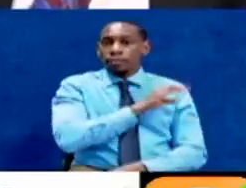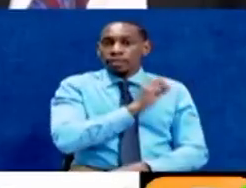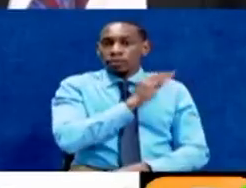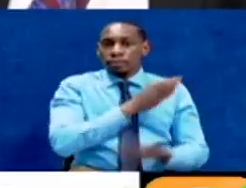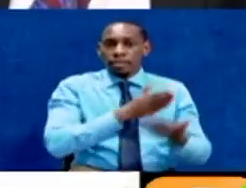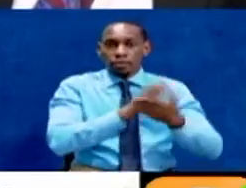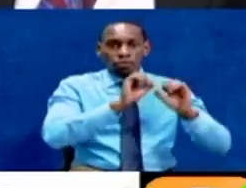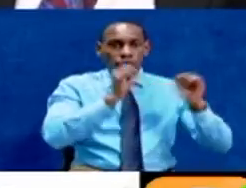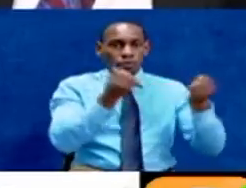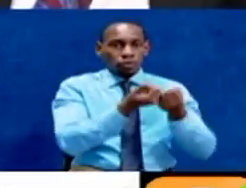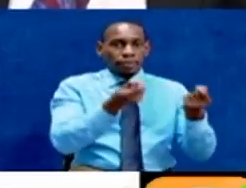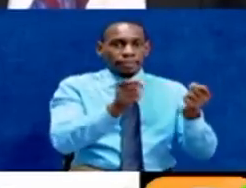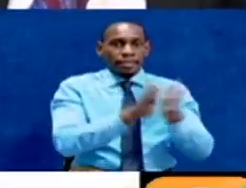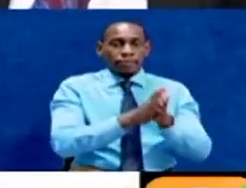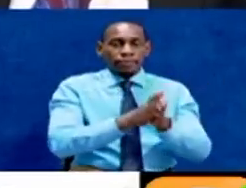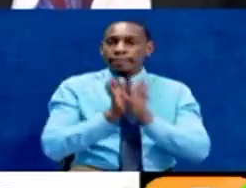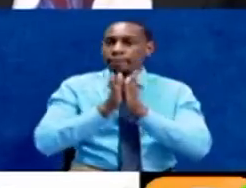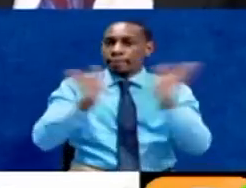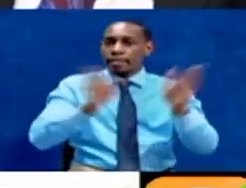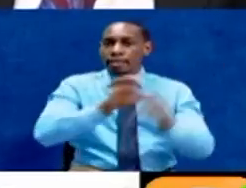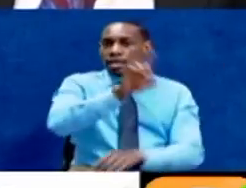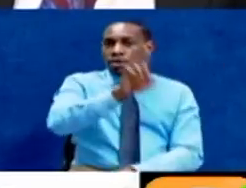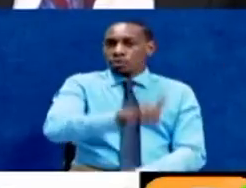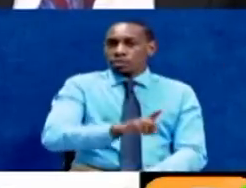social media and in public?